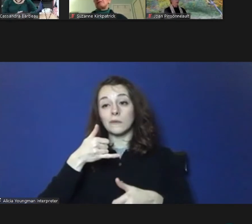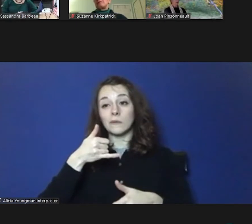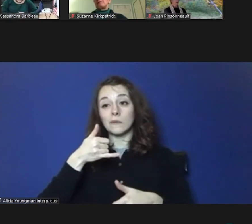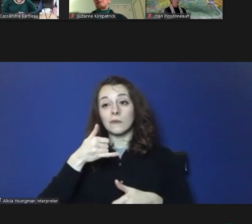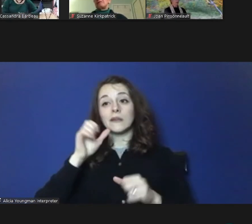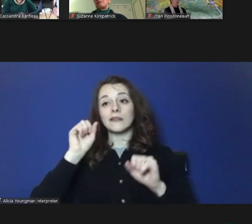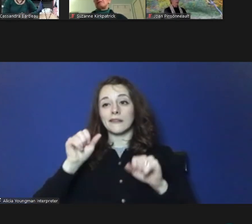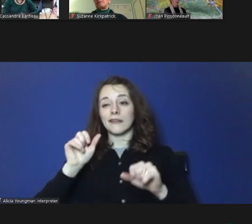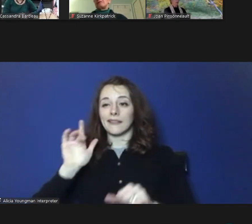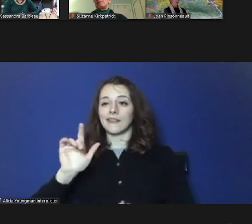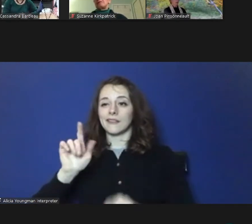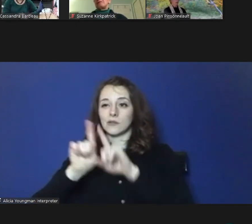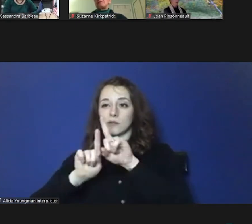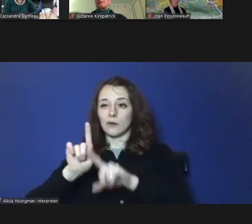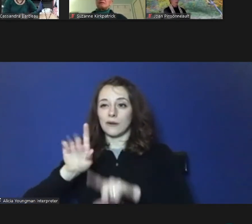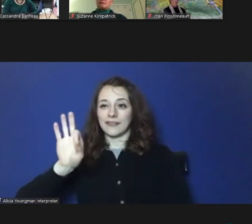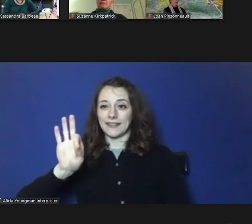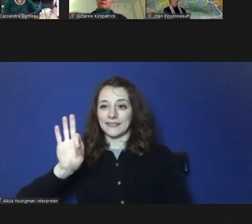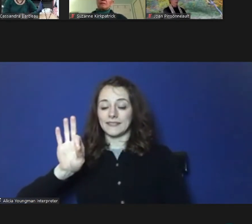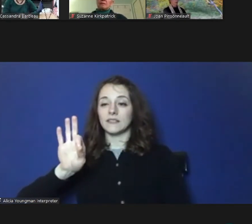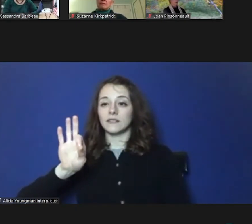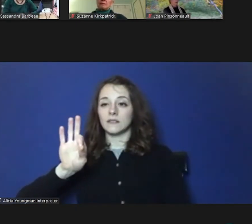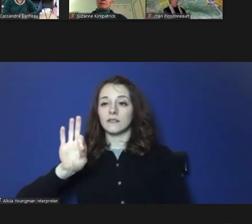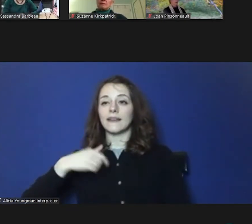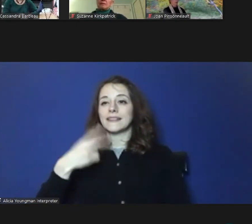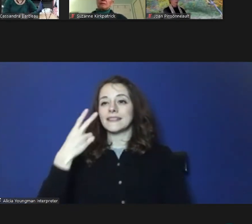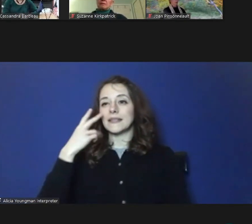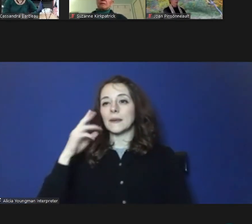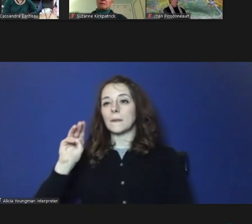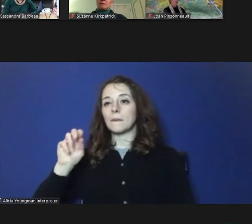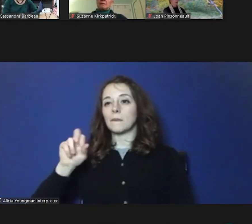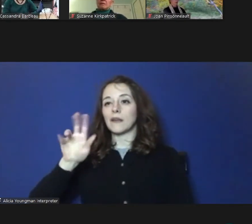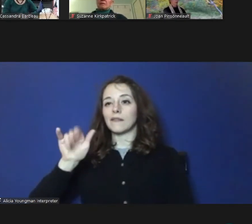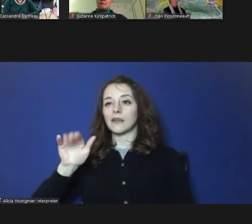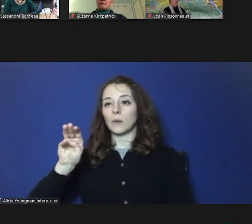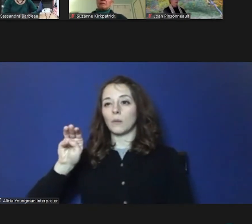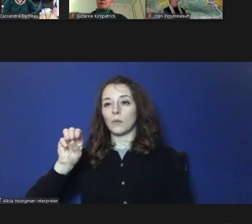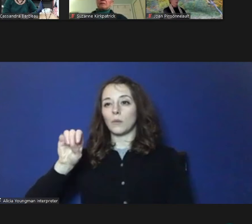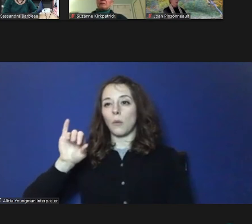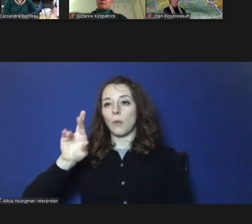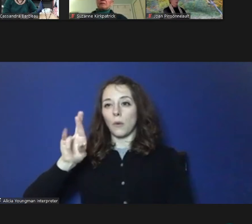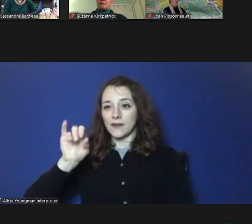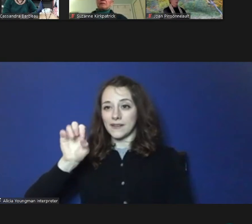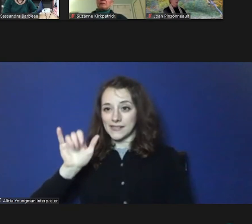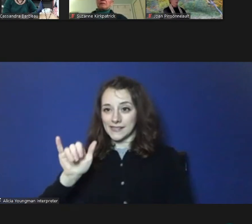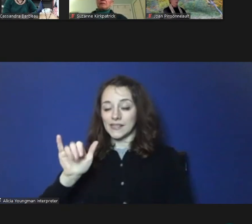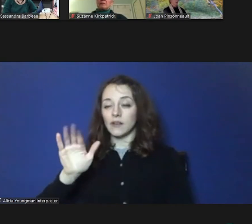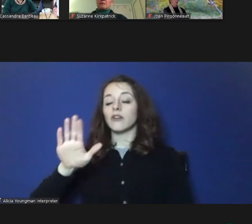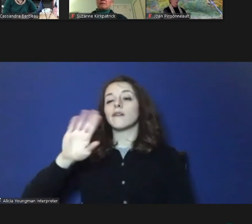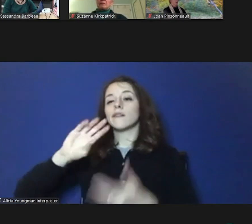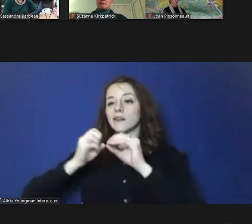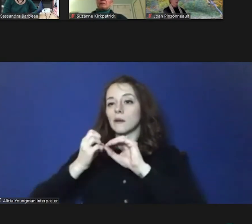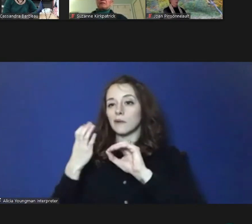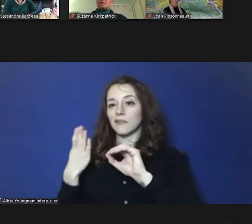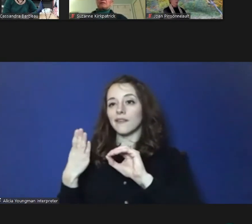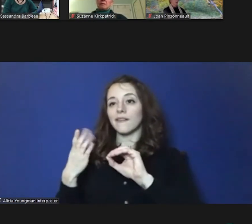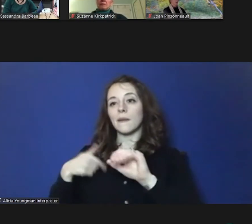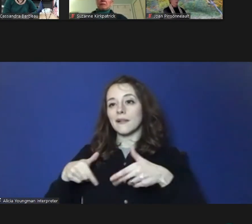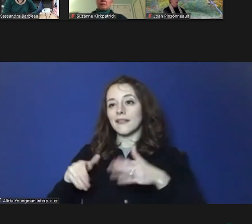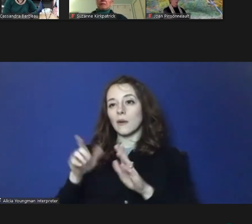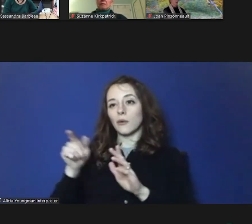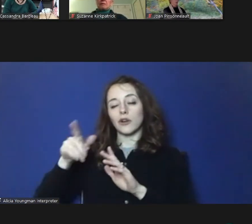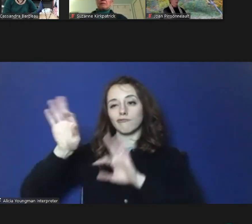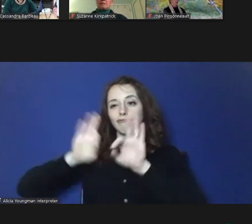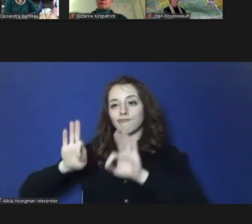can press *9. I see Mary Morrissey's number in here, so I'm going to ask her to, I'm going to allow her to